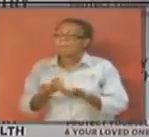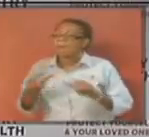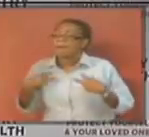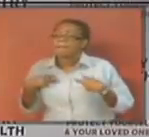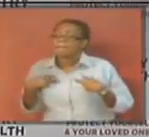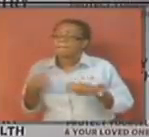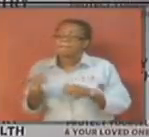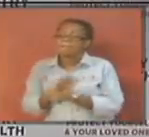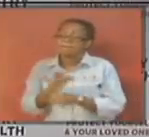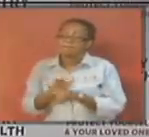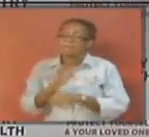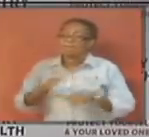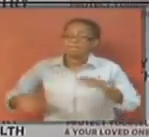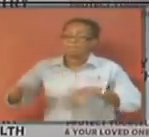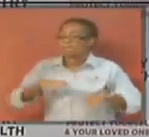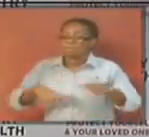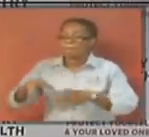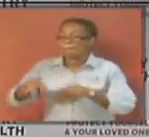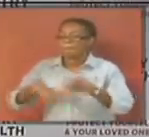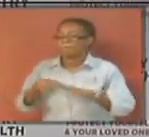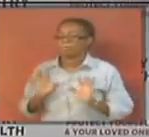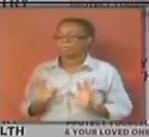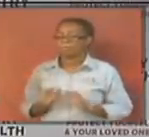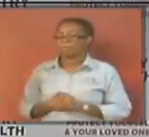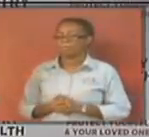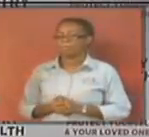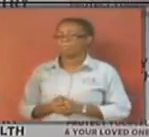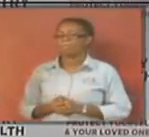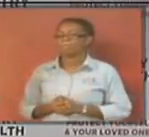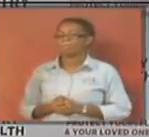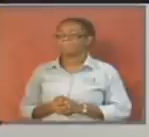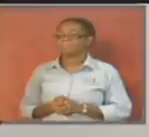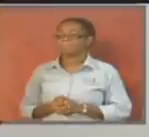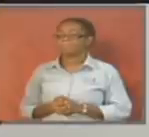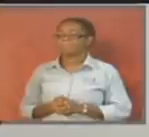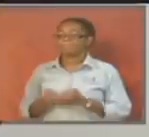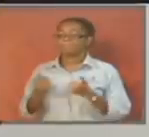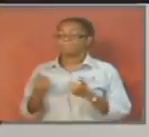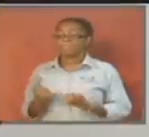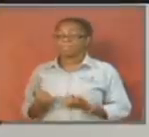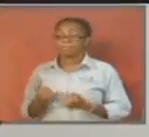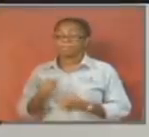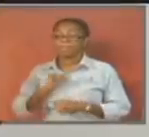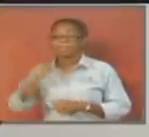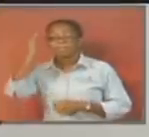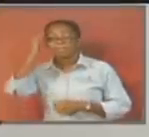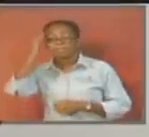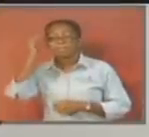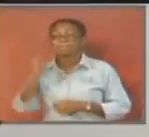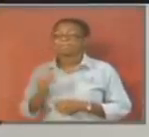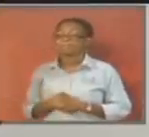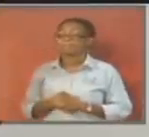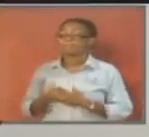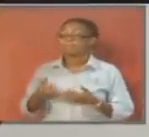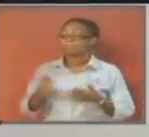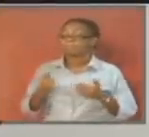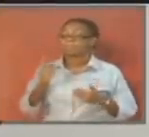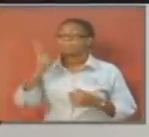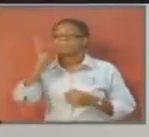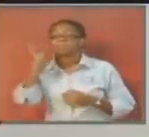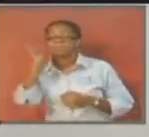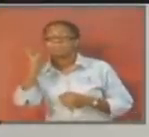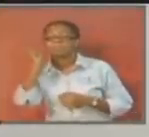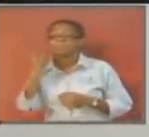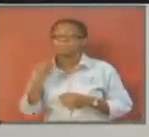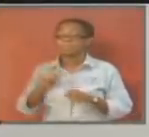that the public listens. Firstly, the fact is that when we start on Wednesday, we start by